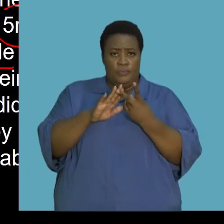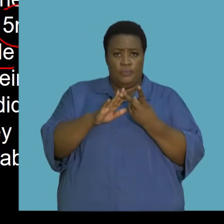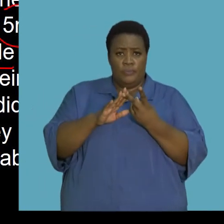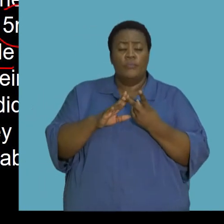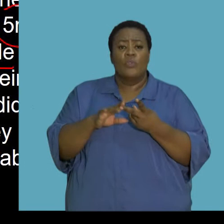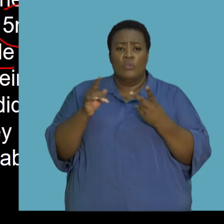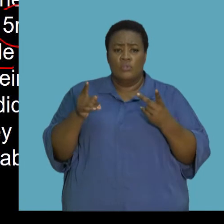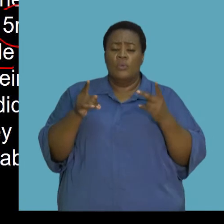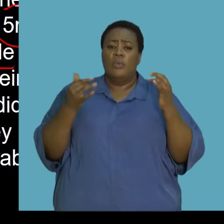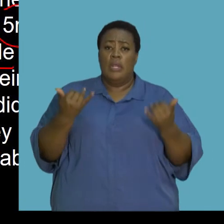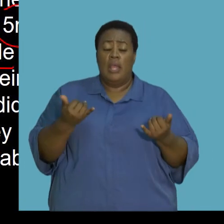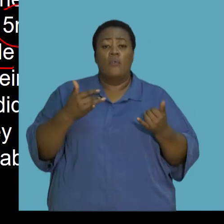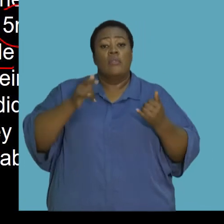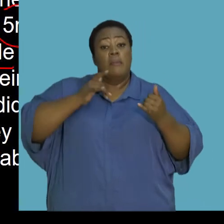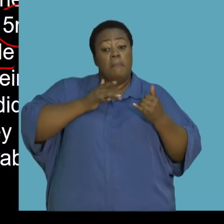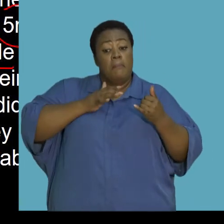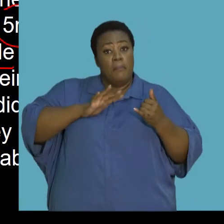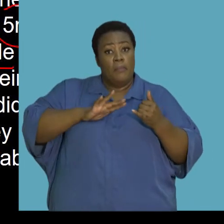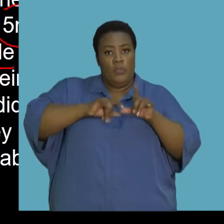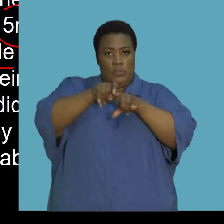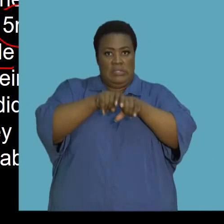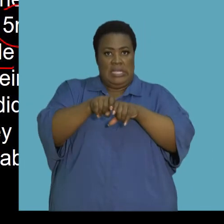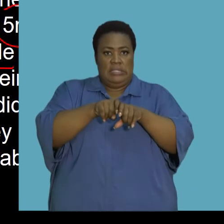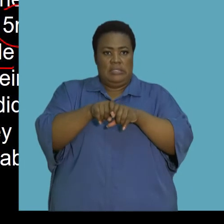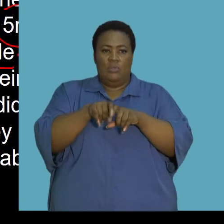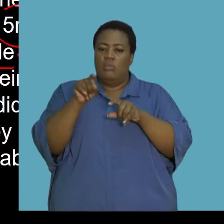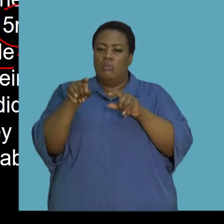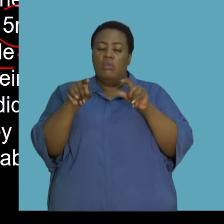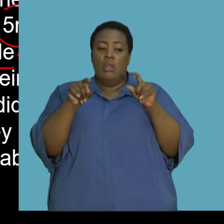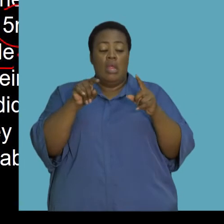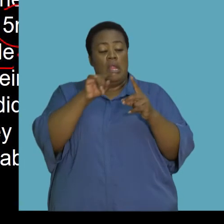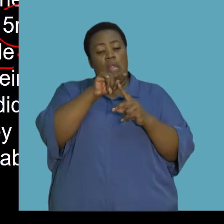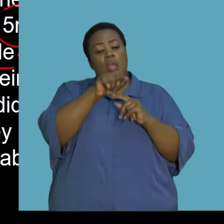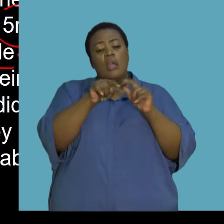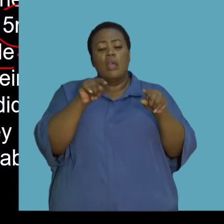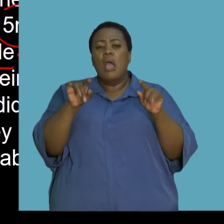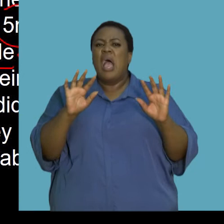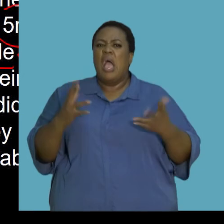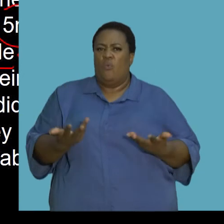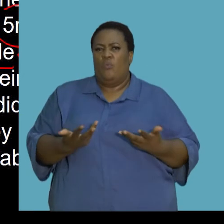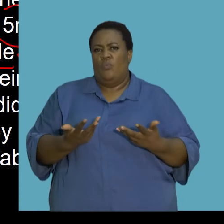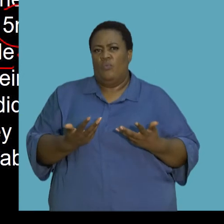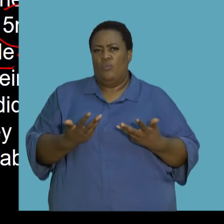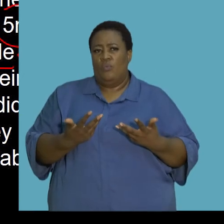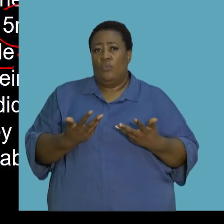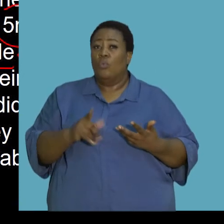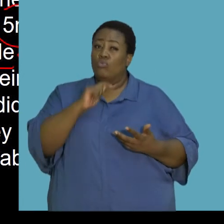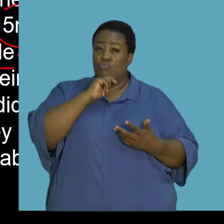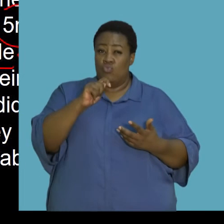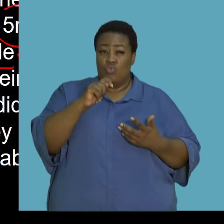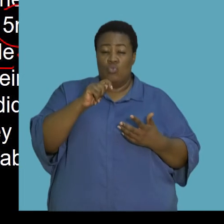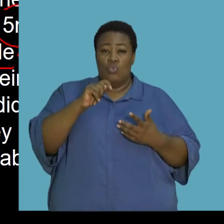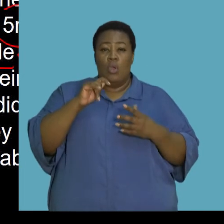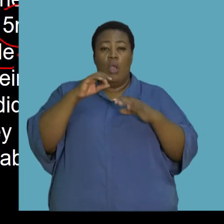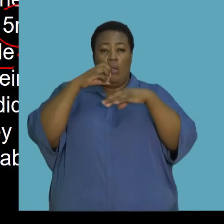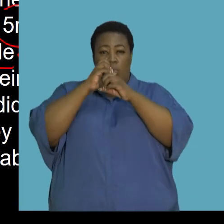Bubble soap, and another solution having 5 ml of the regular bubble with 5 ml of water. Patrick and